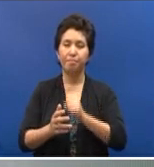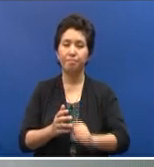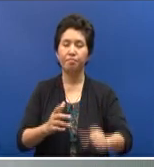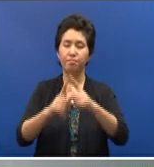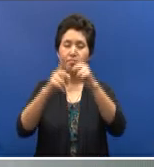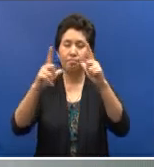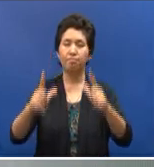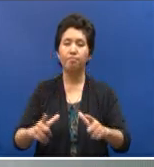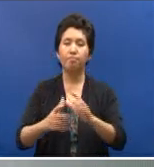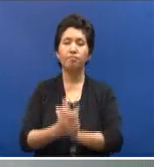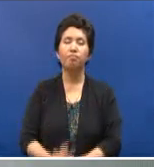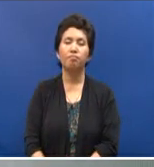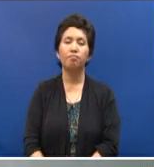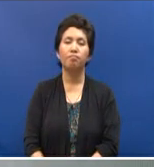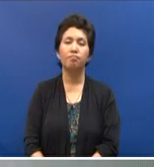lineage.